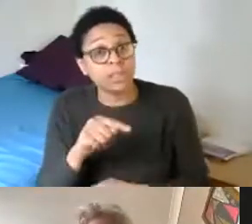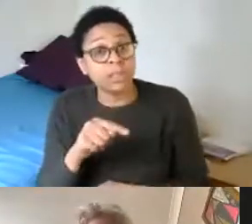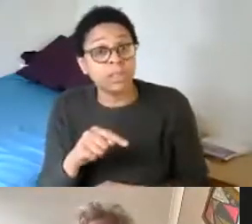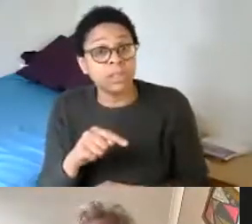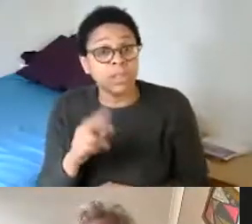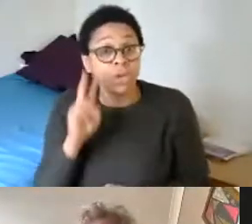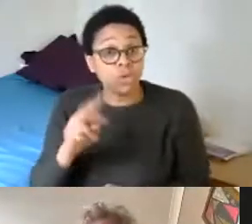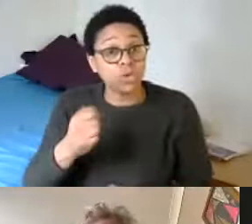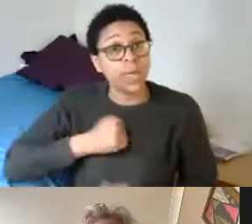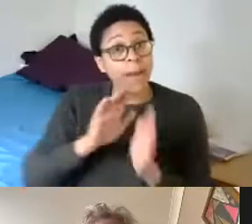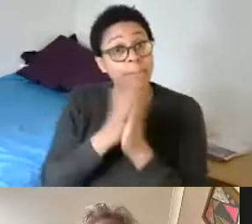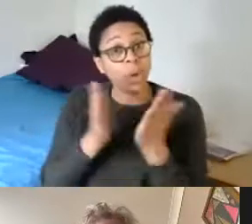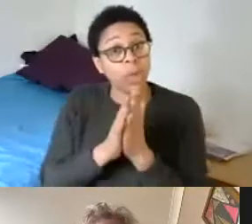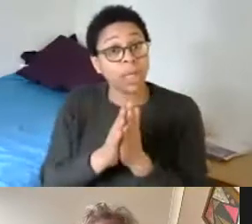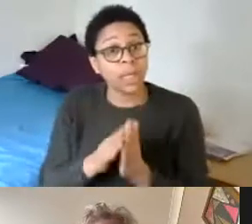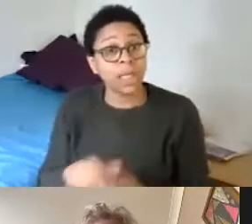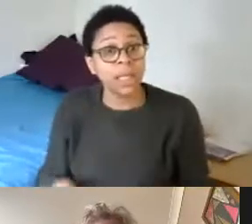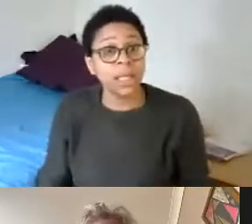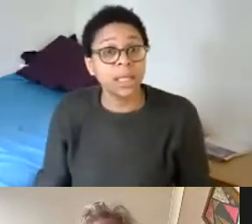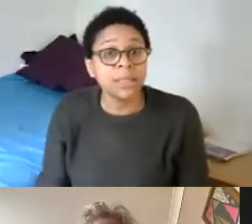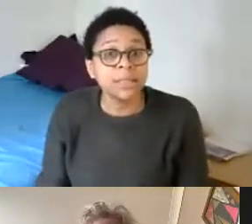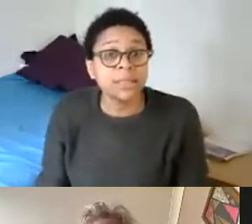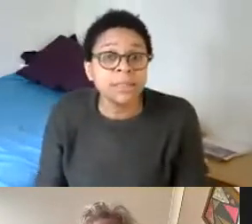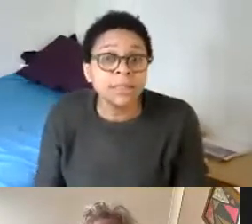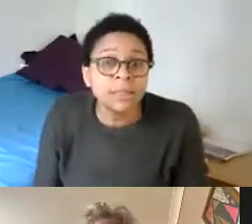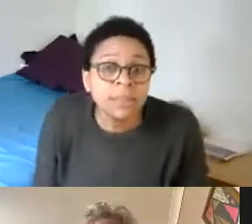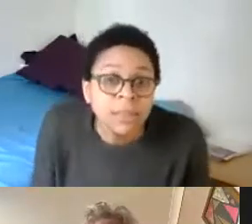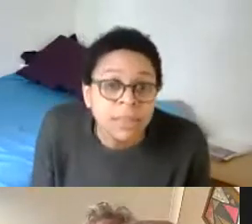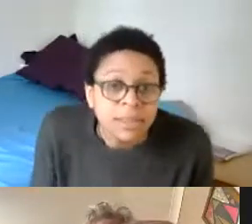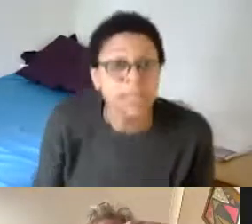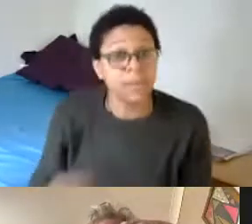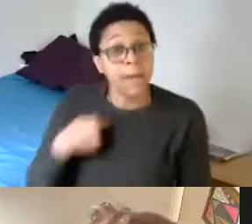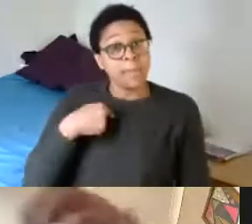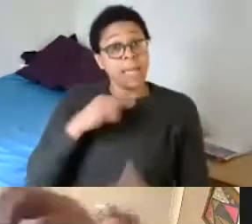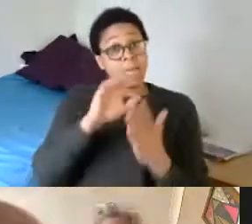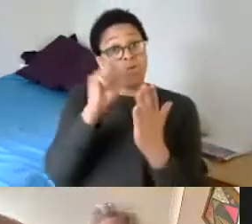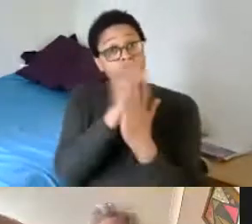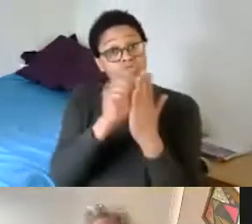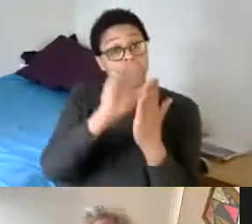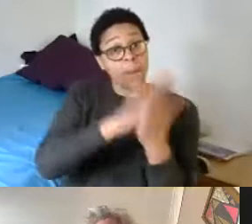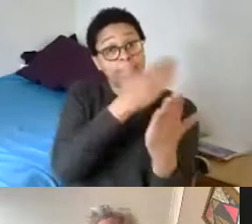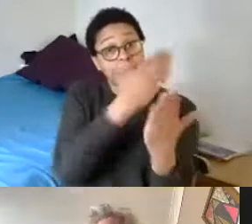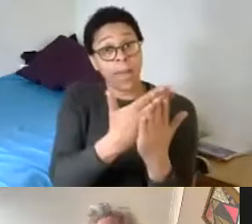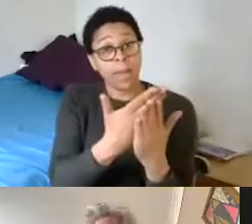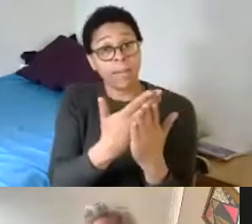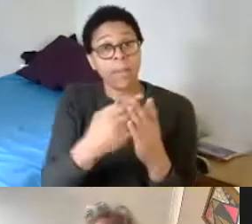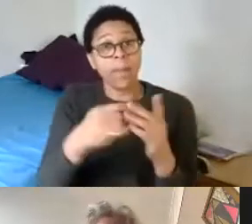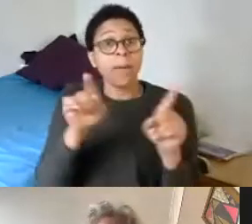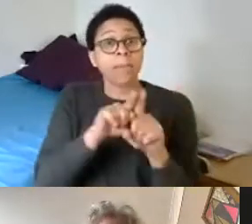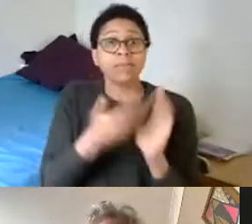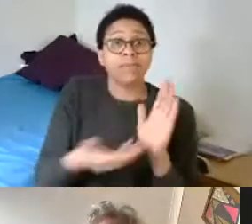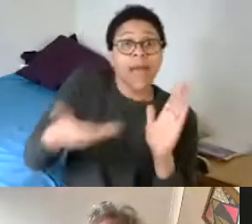book? Oh yeah. Yeah, we can see that. Yeah. That's a poem, and that's wax on the poem.